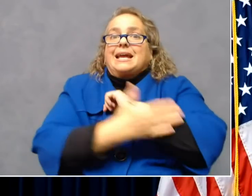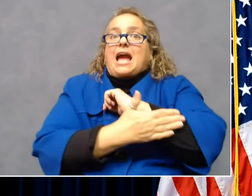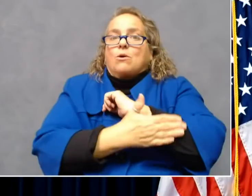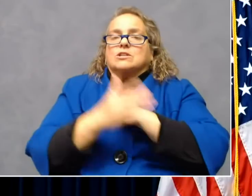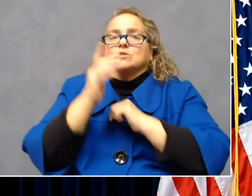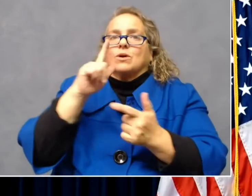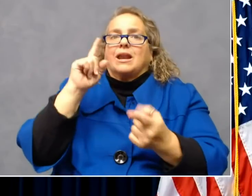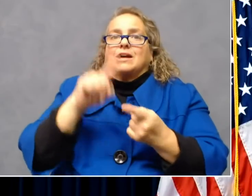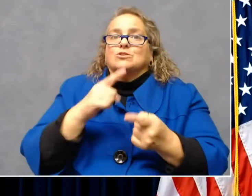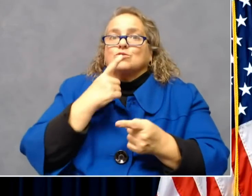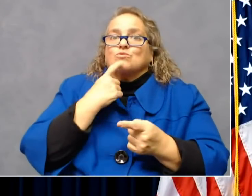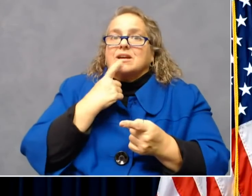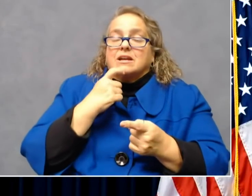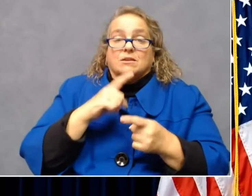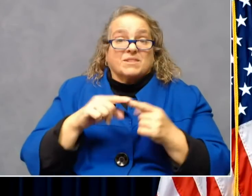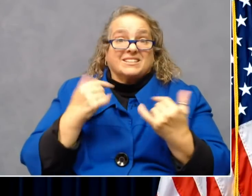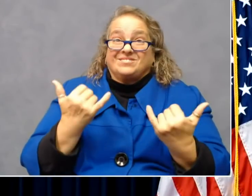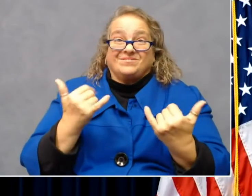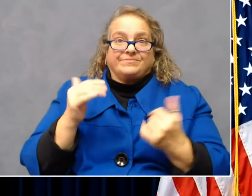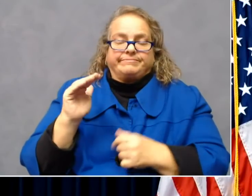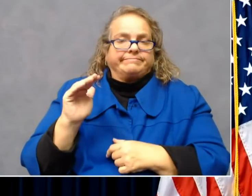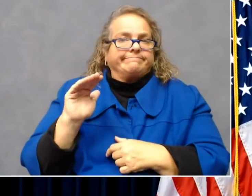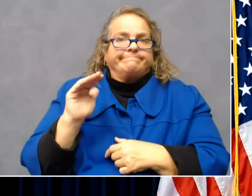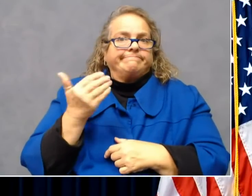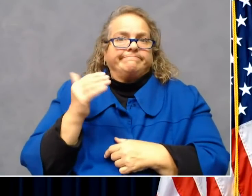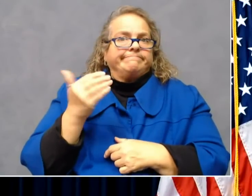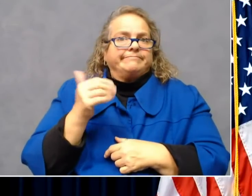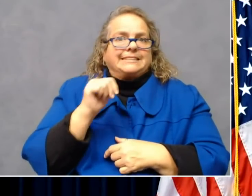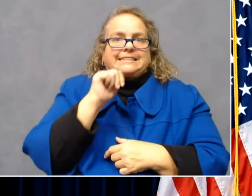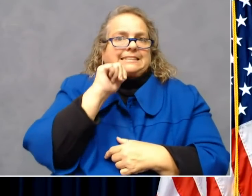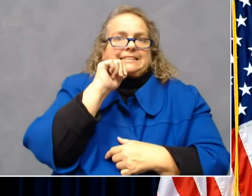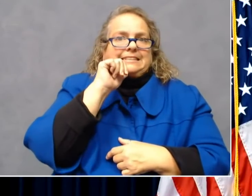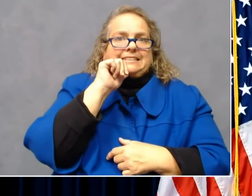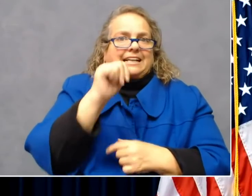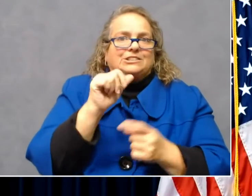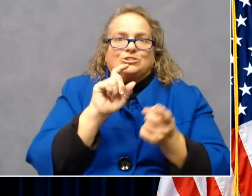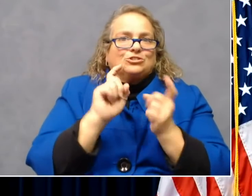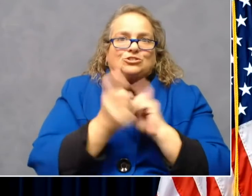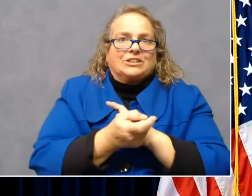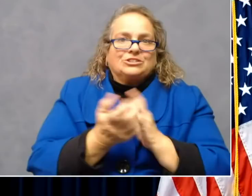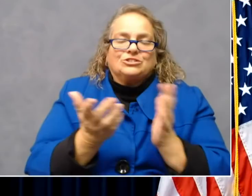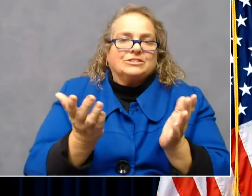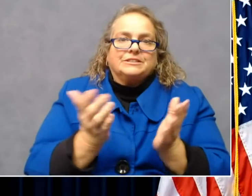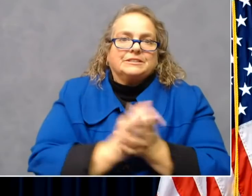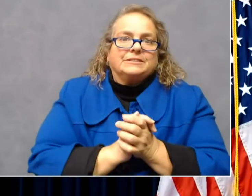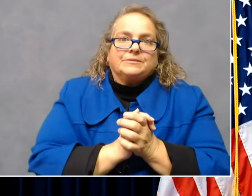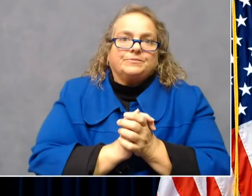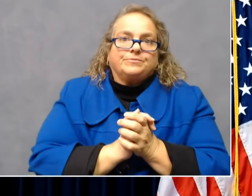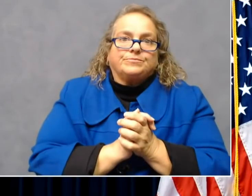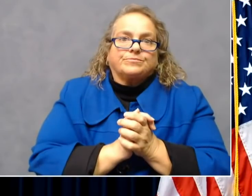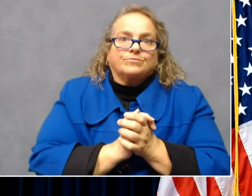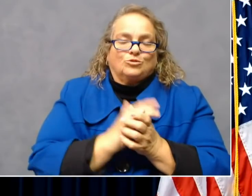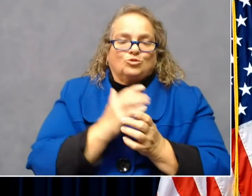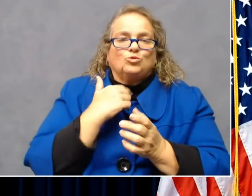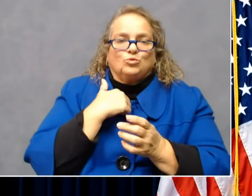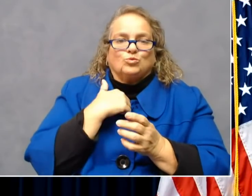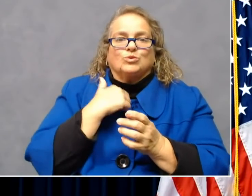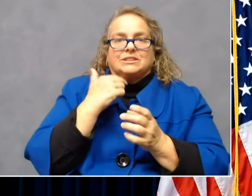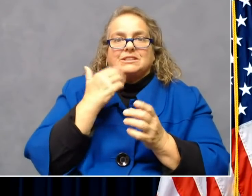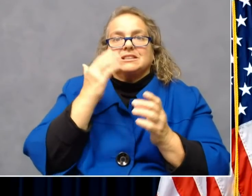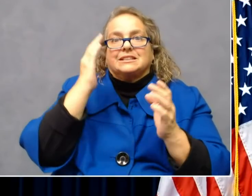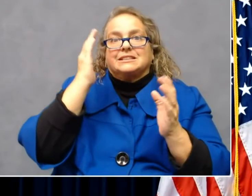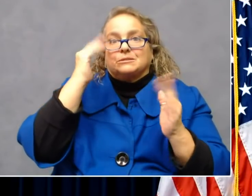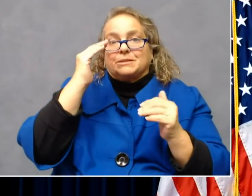see that changing in the executive order. We anticipate December 7th,